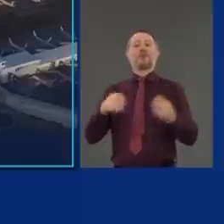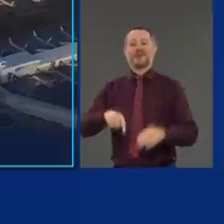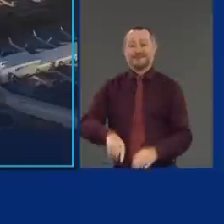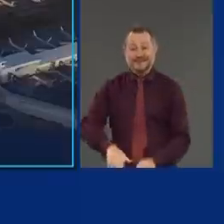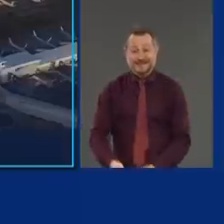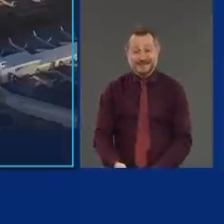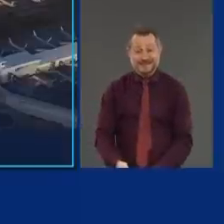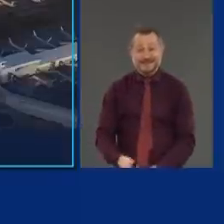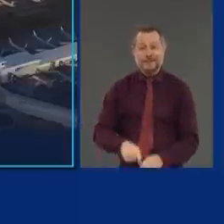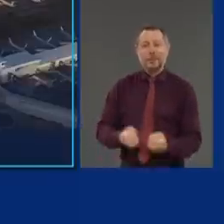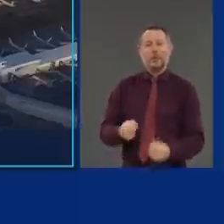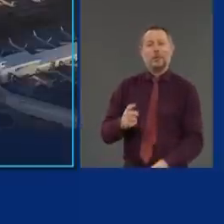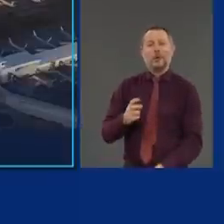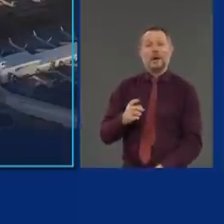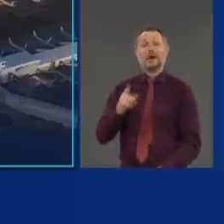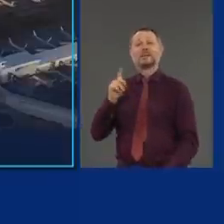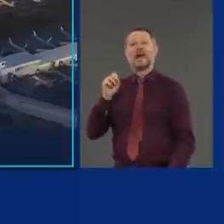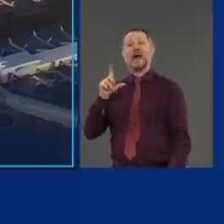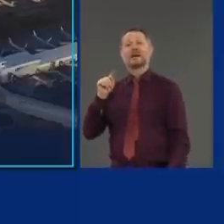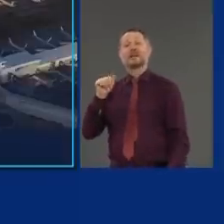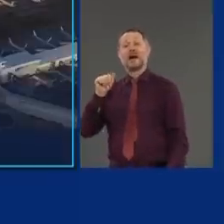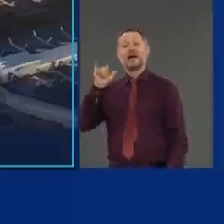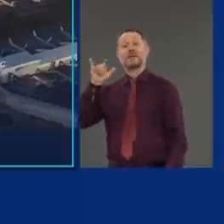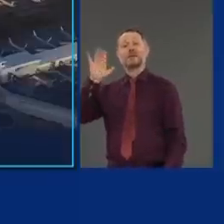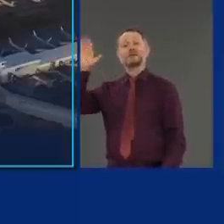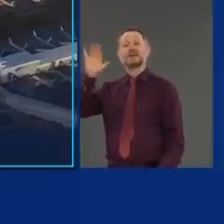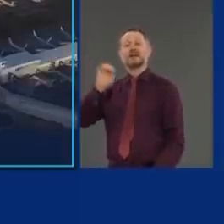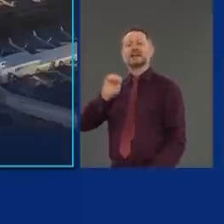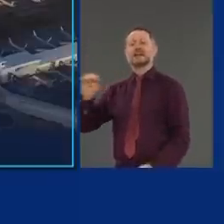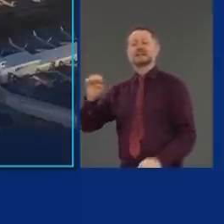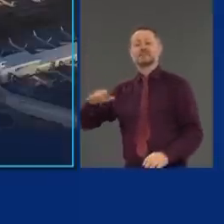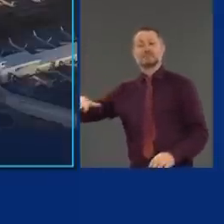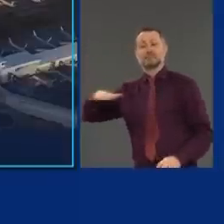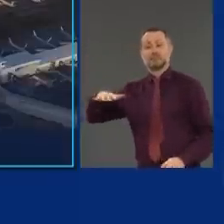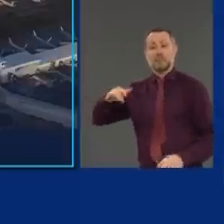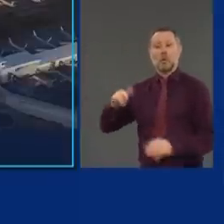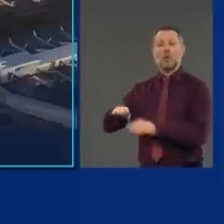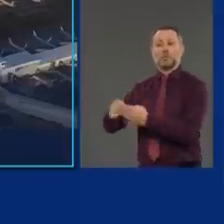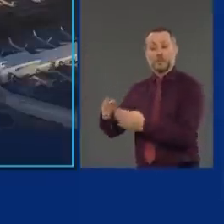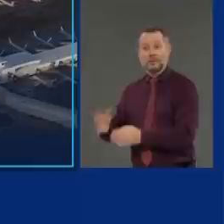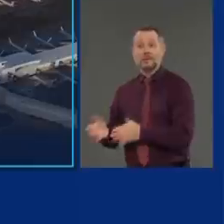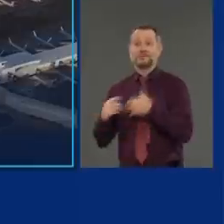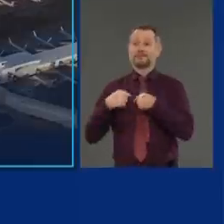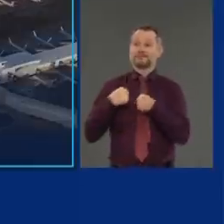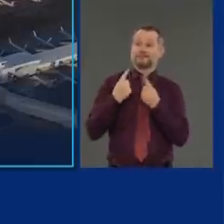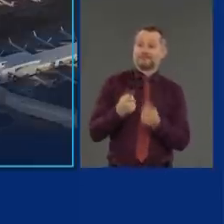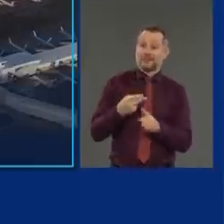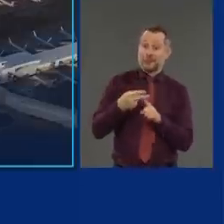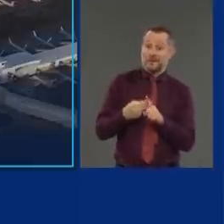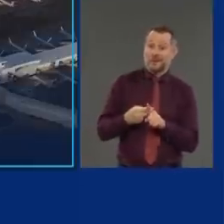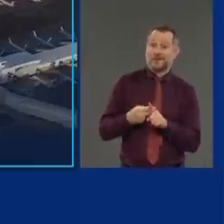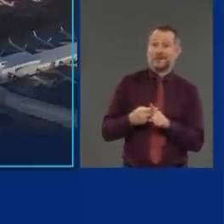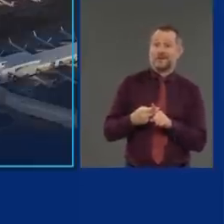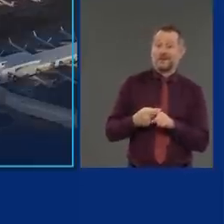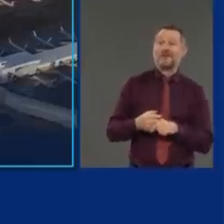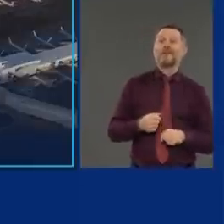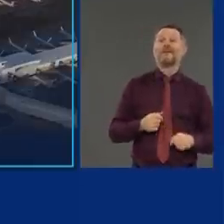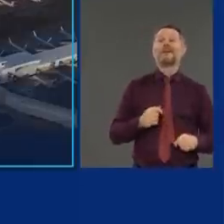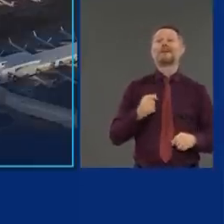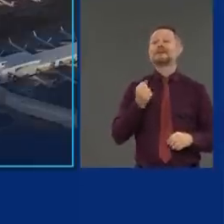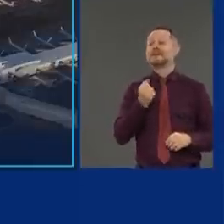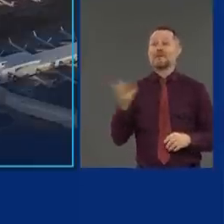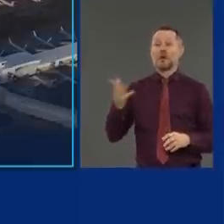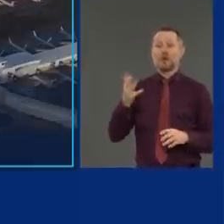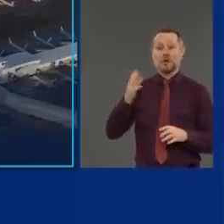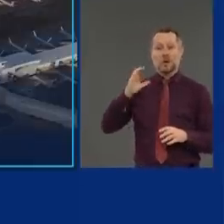of the airport. In the last 18 months, we've opened 2 of 6 brand new concourses with 25 new gates. A third